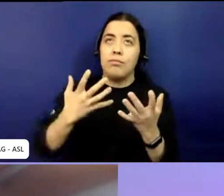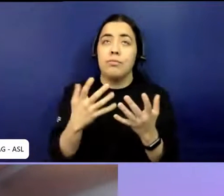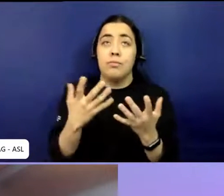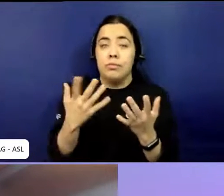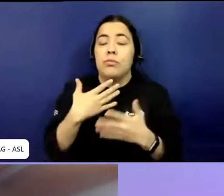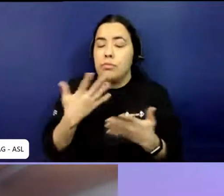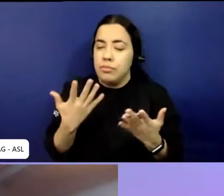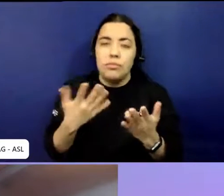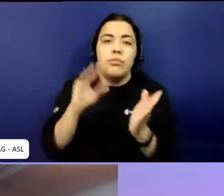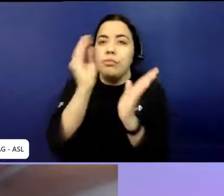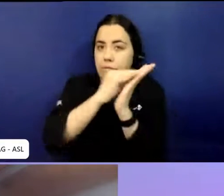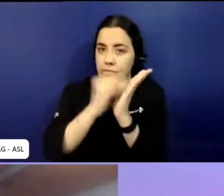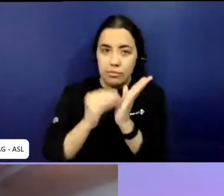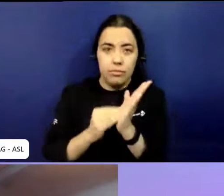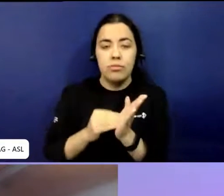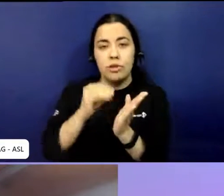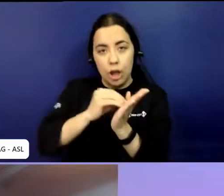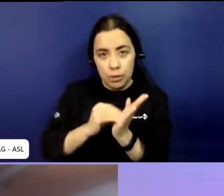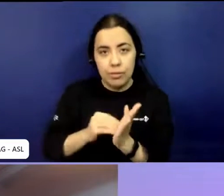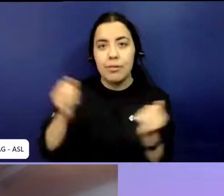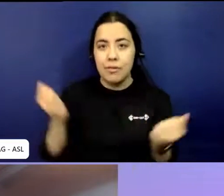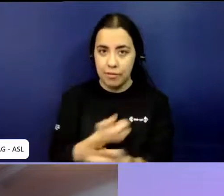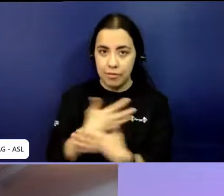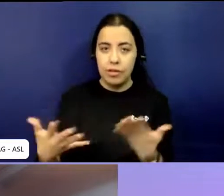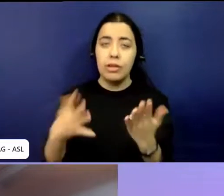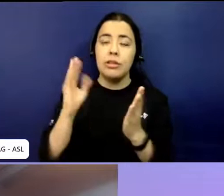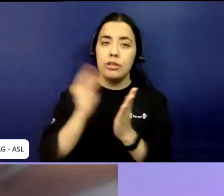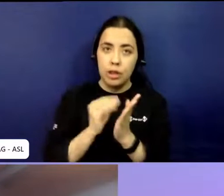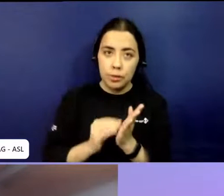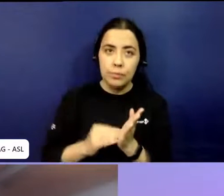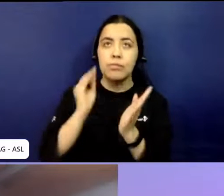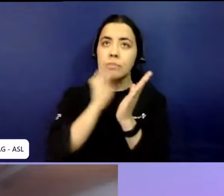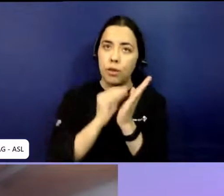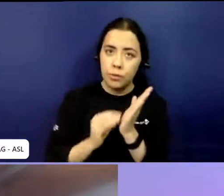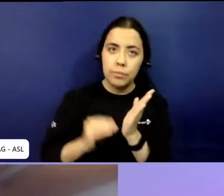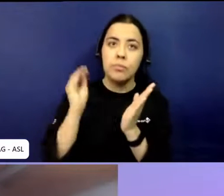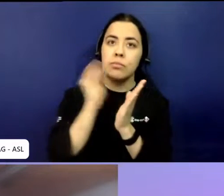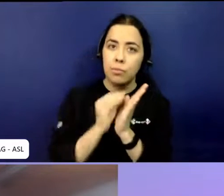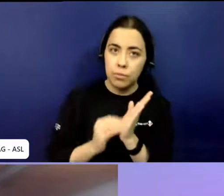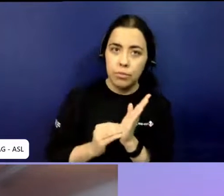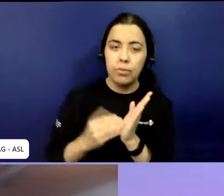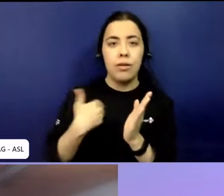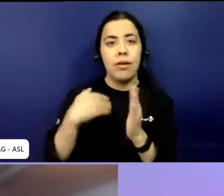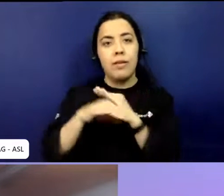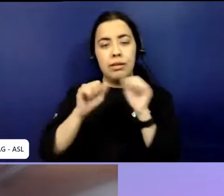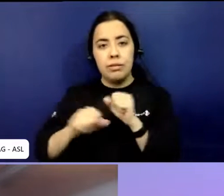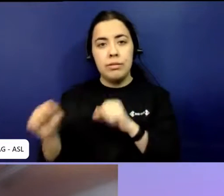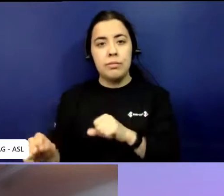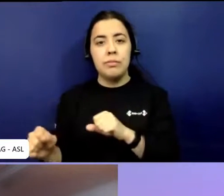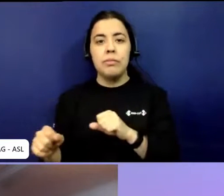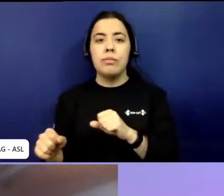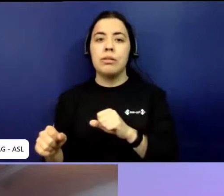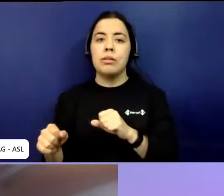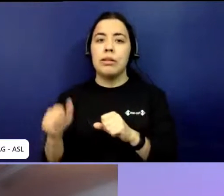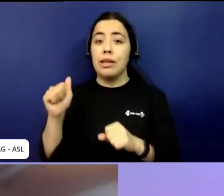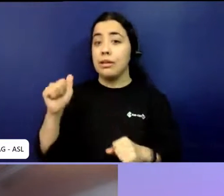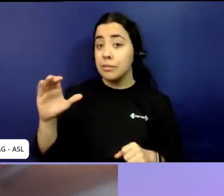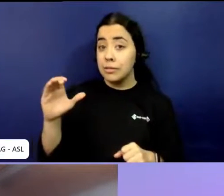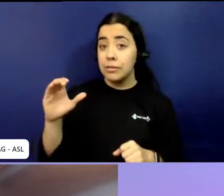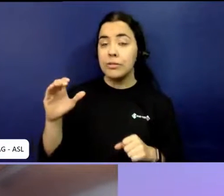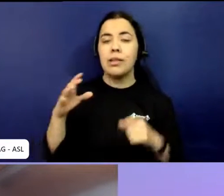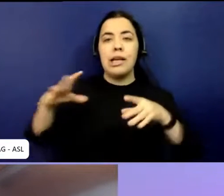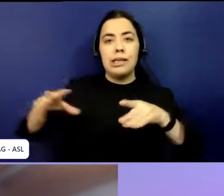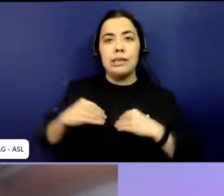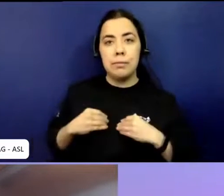So we document. We have an accessibility AC